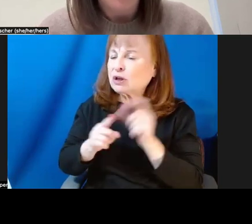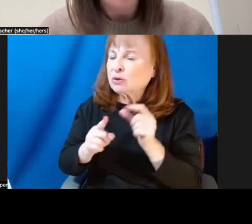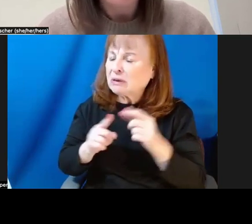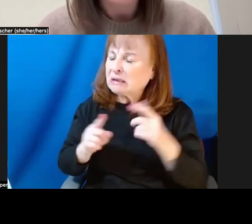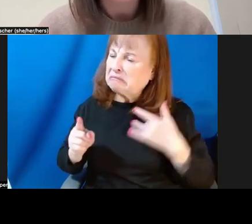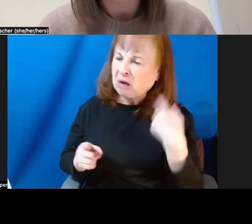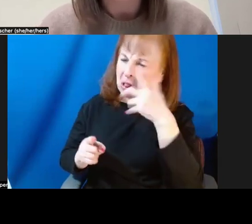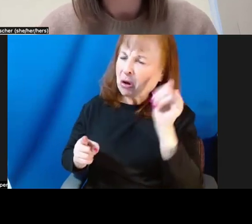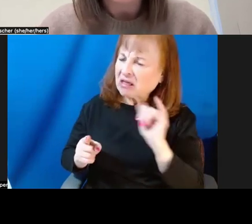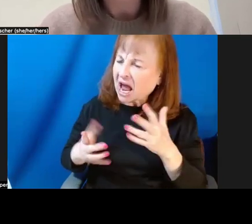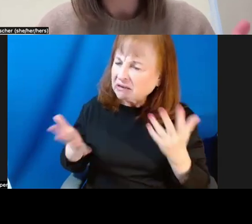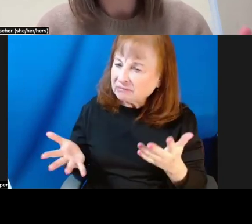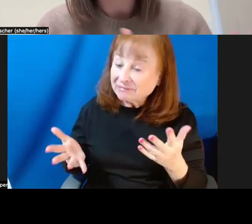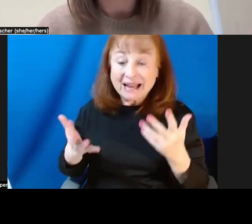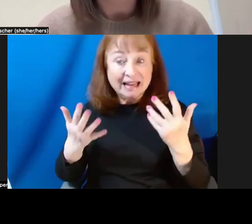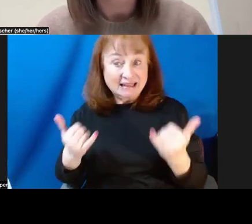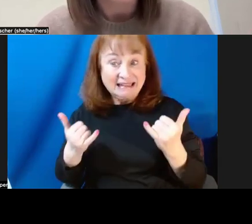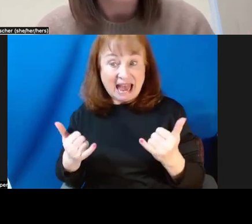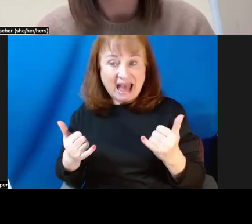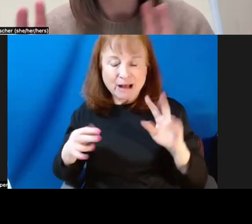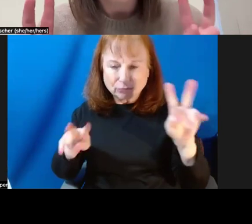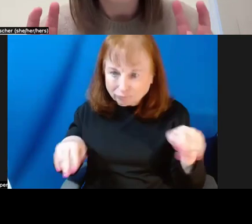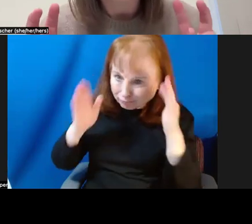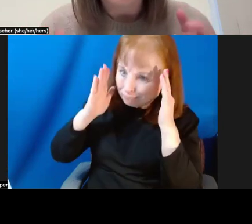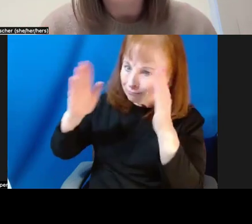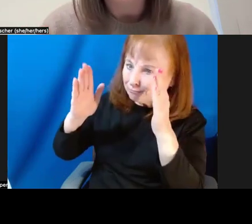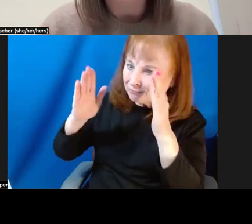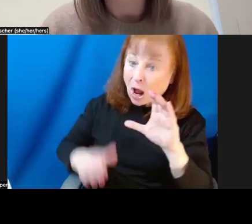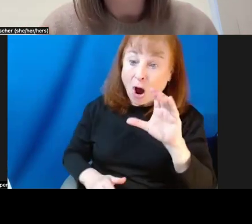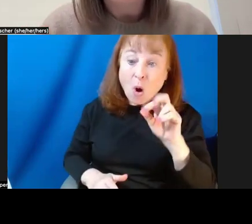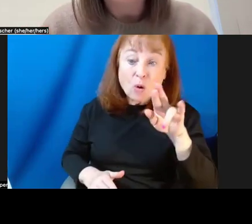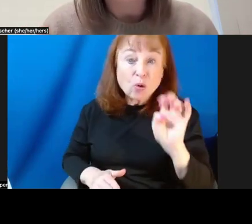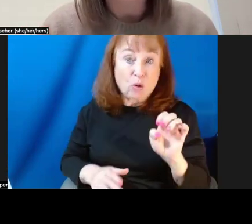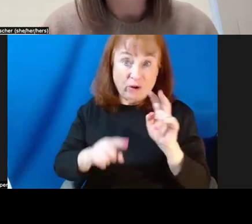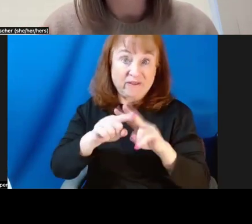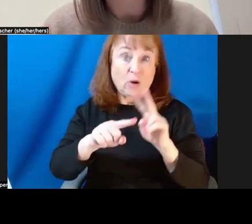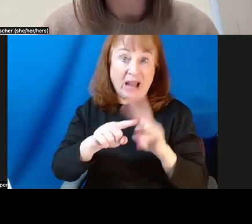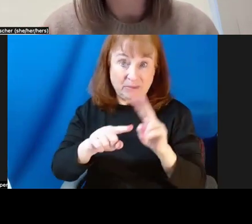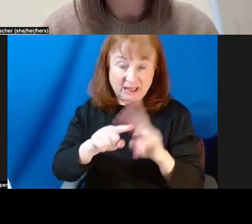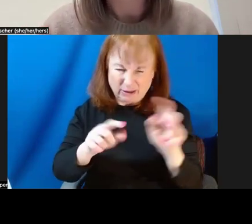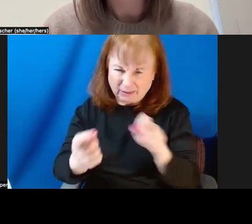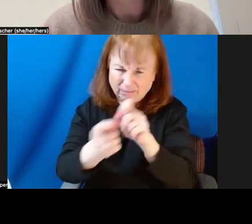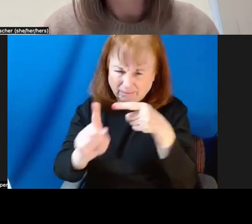look like. So now let's turn our attention to core vocabulary specifically.